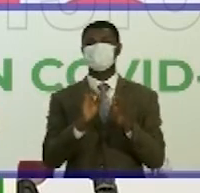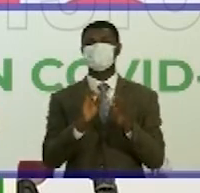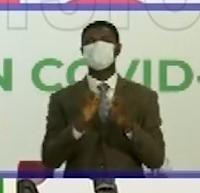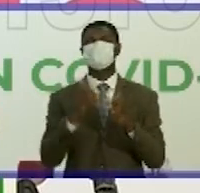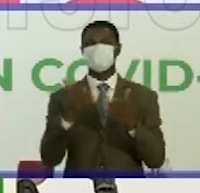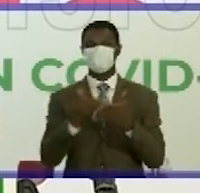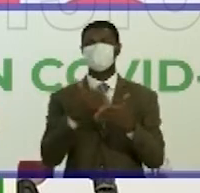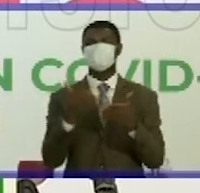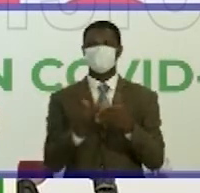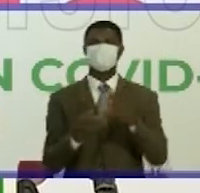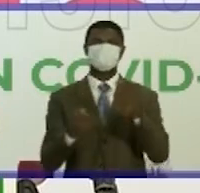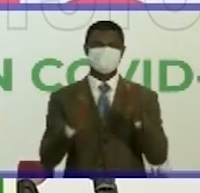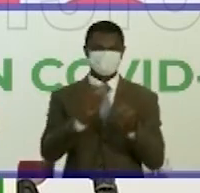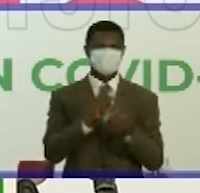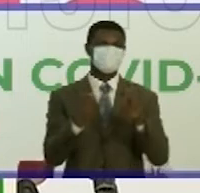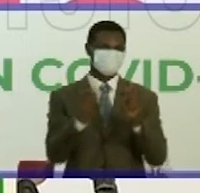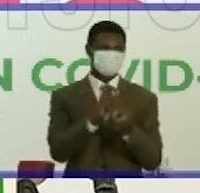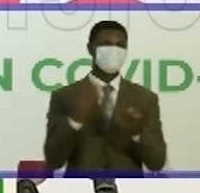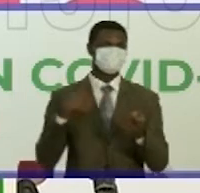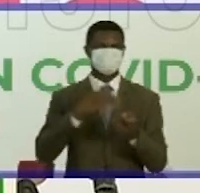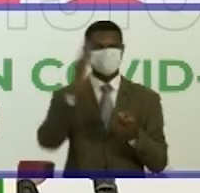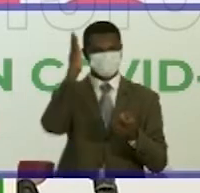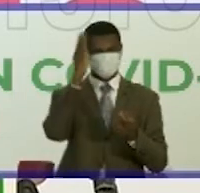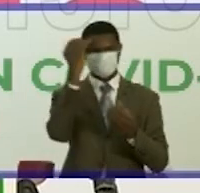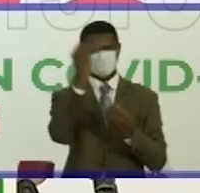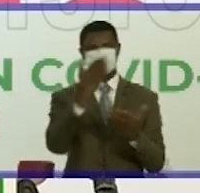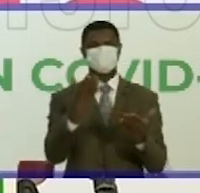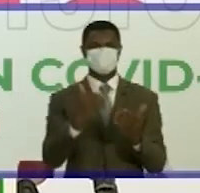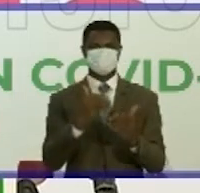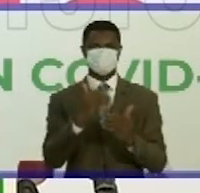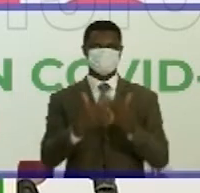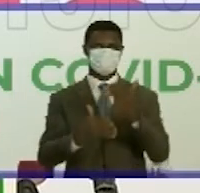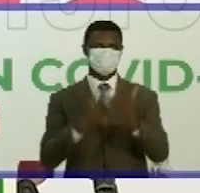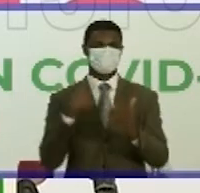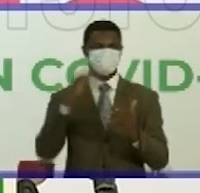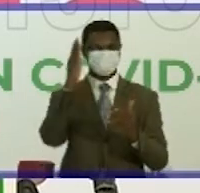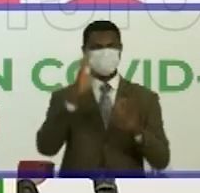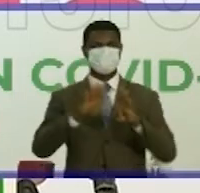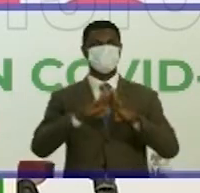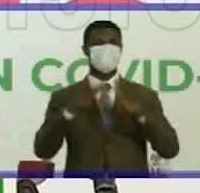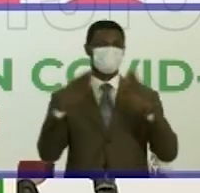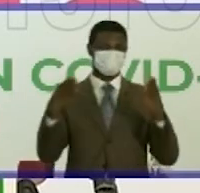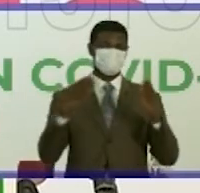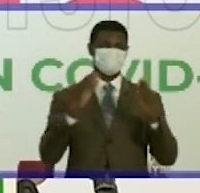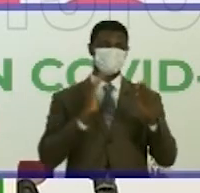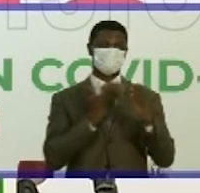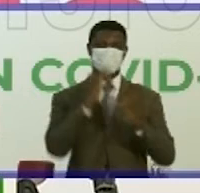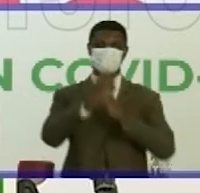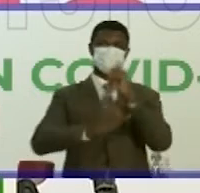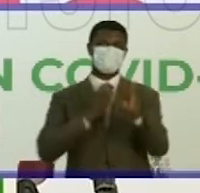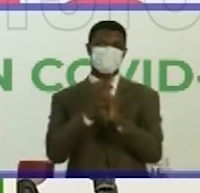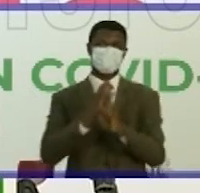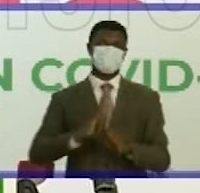aimed at achieving the following: gradual reopening of international air flights within